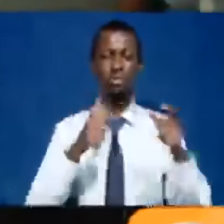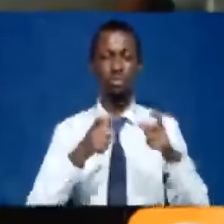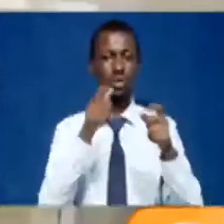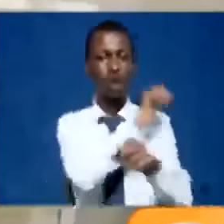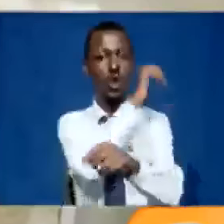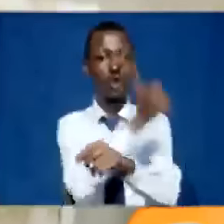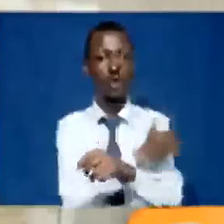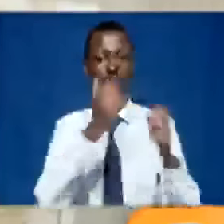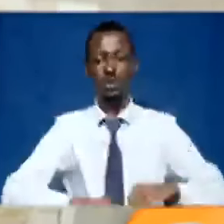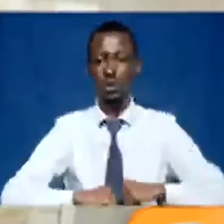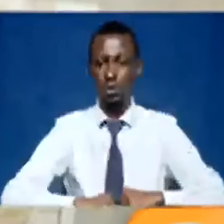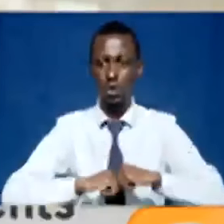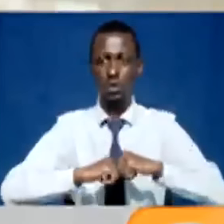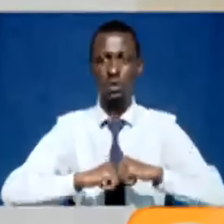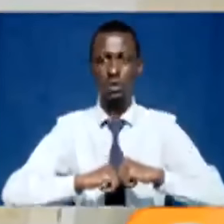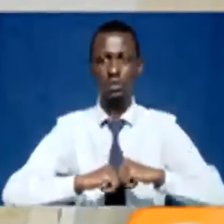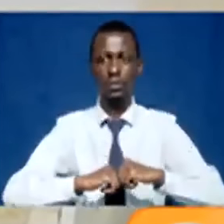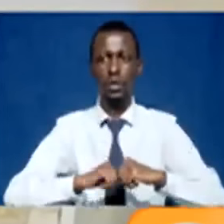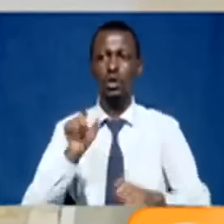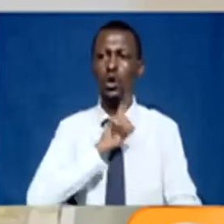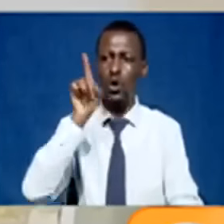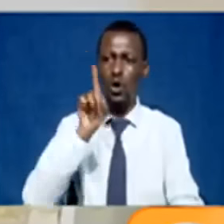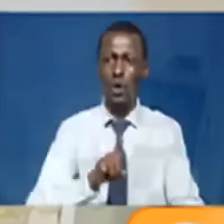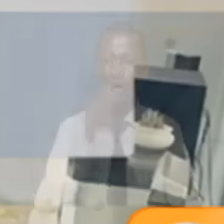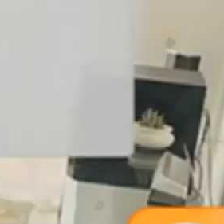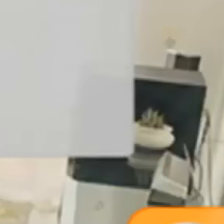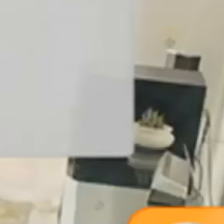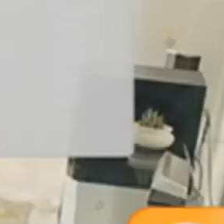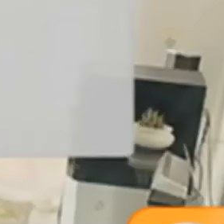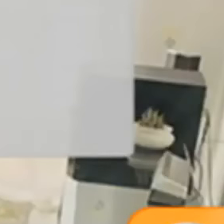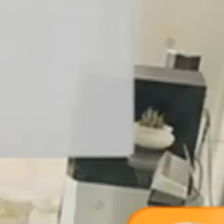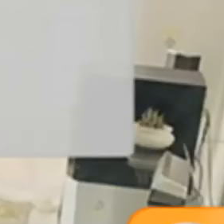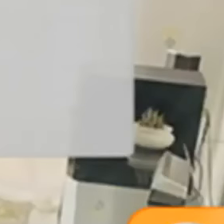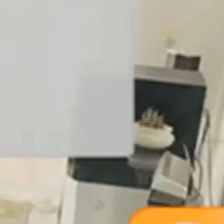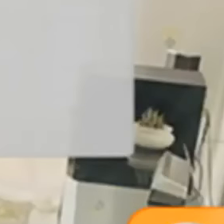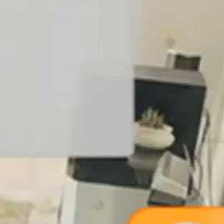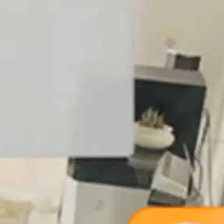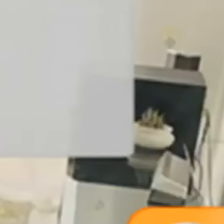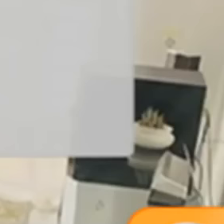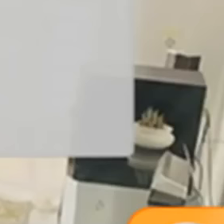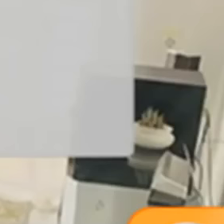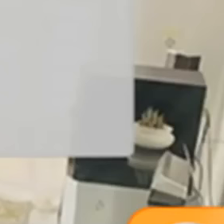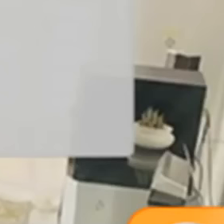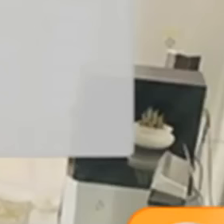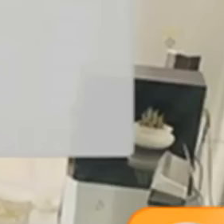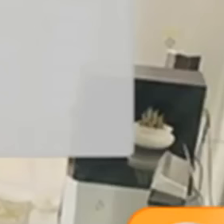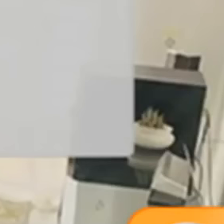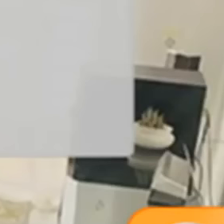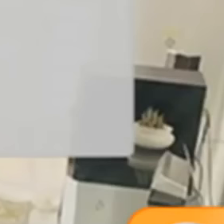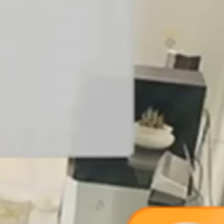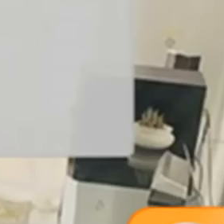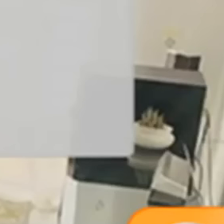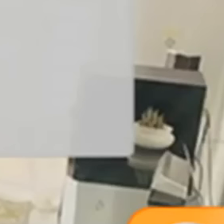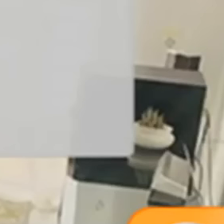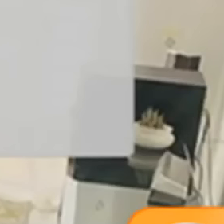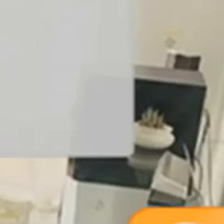CEO Fazul Mohammed, he has directed private security officers to ask persons visiting premises to